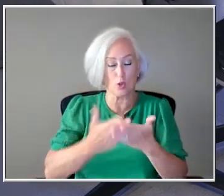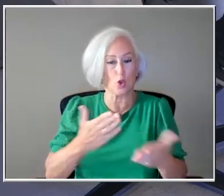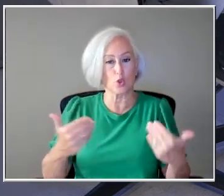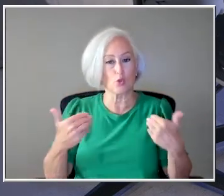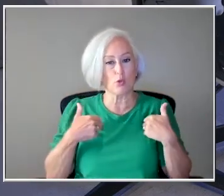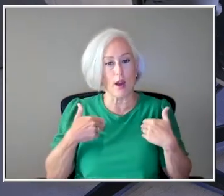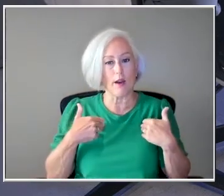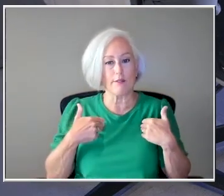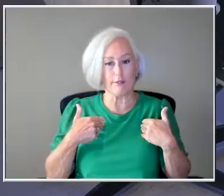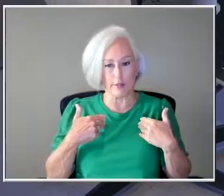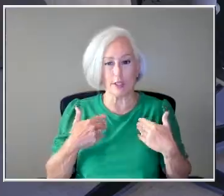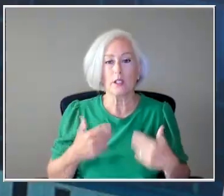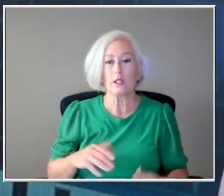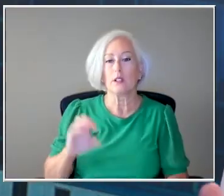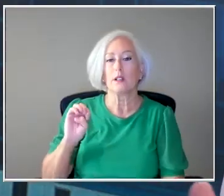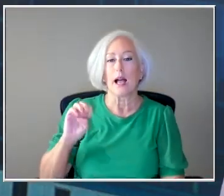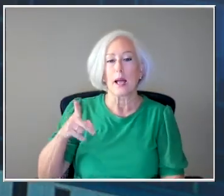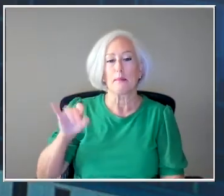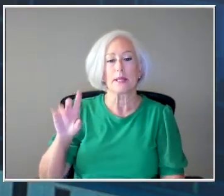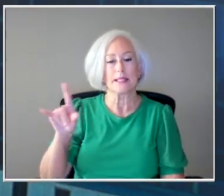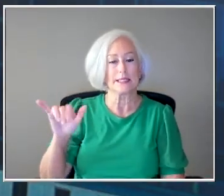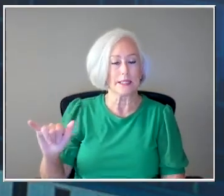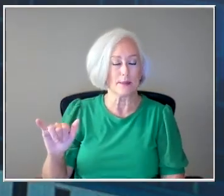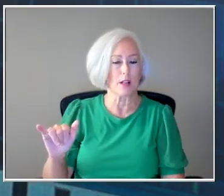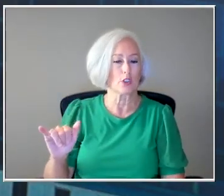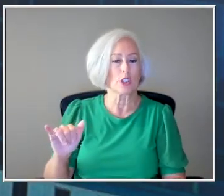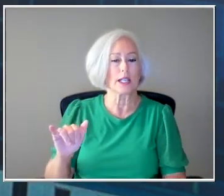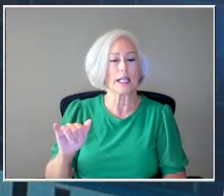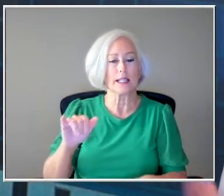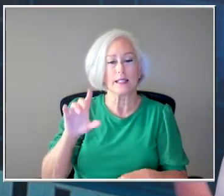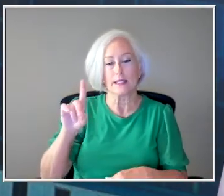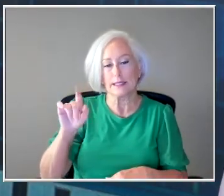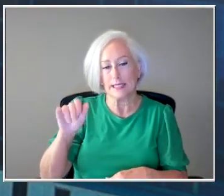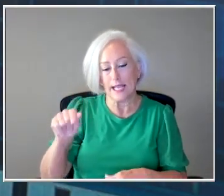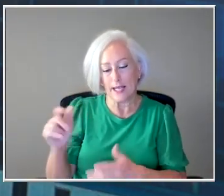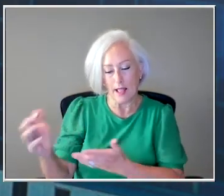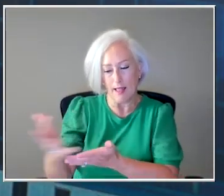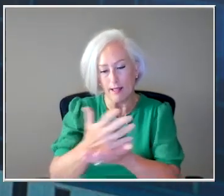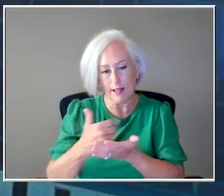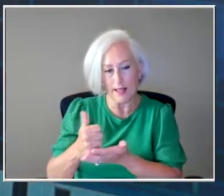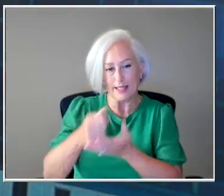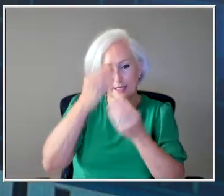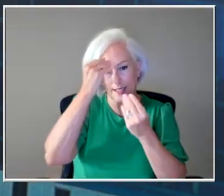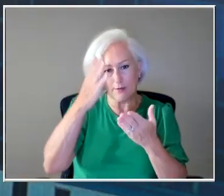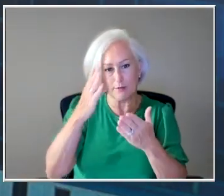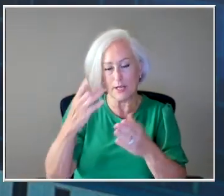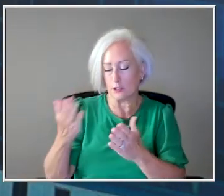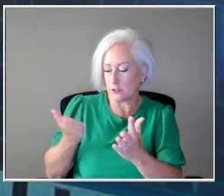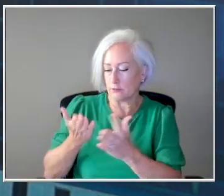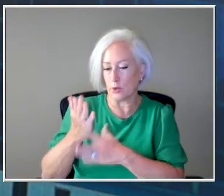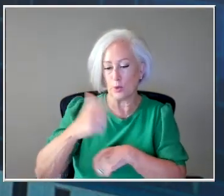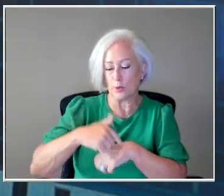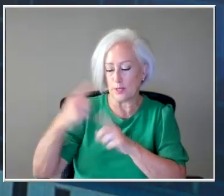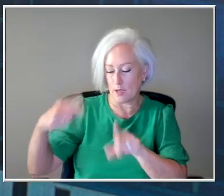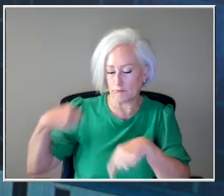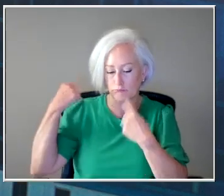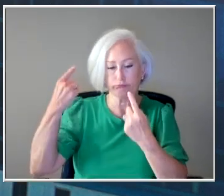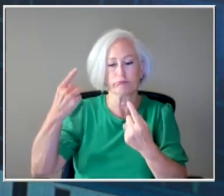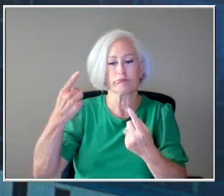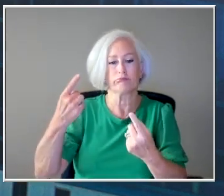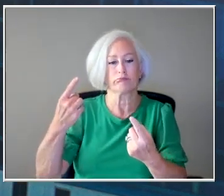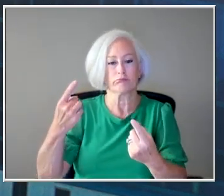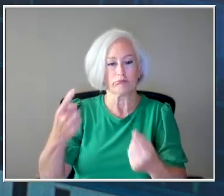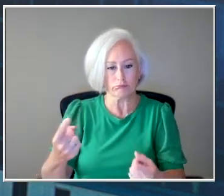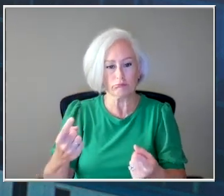epidemiology data of collected lipids of young people and follow them for a period of time. And when it comes to